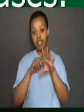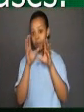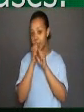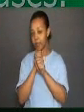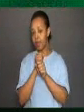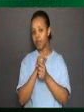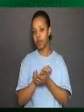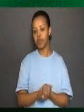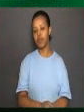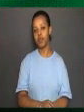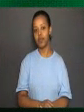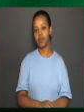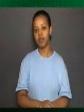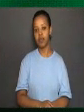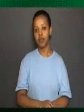Time's up.